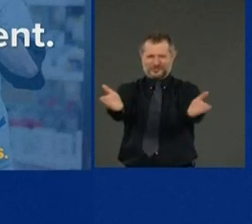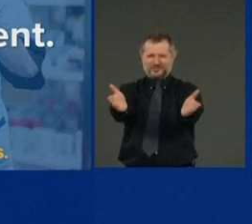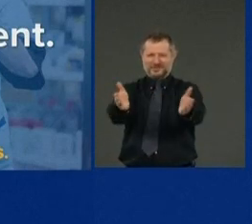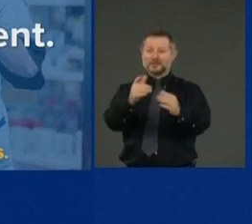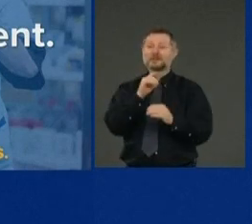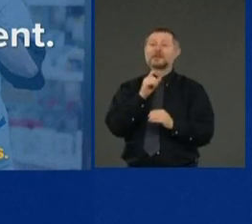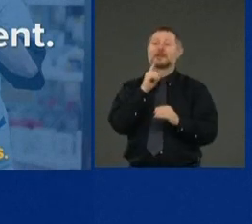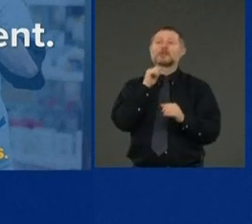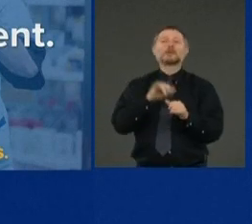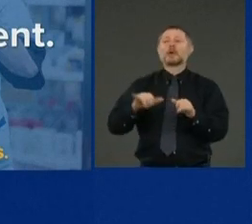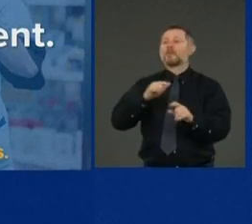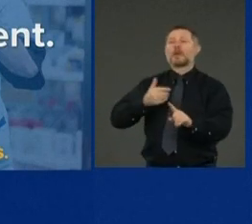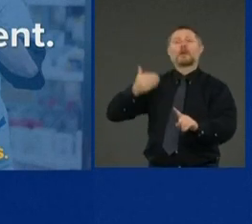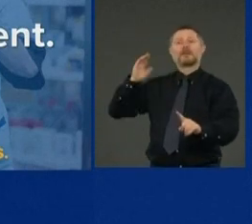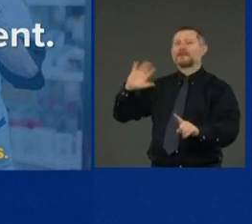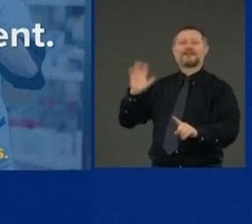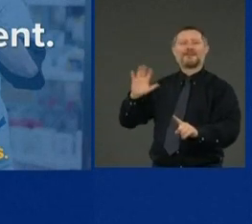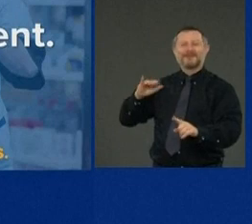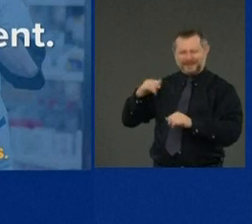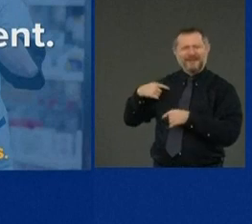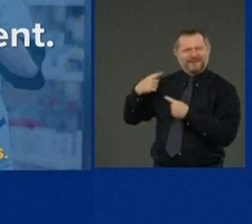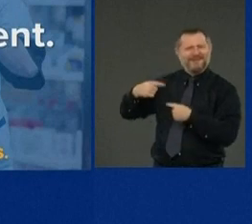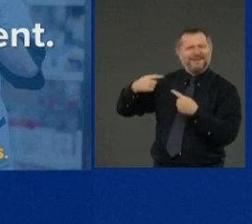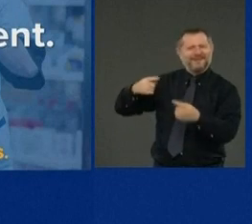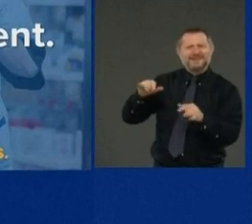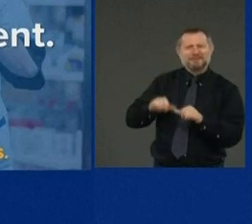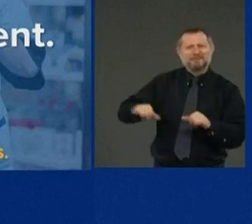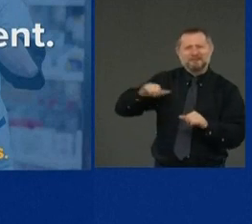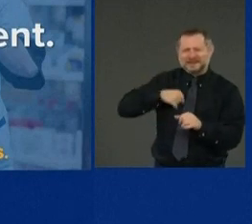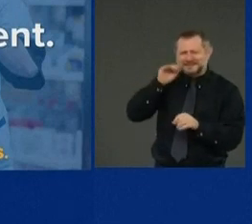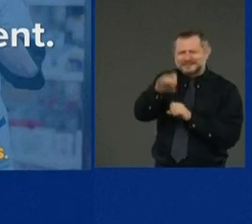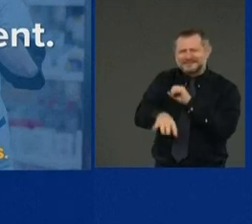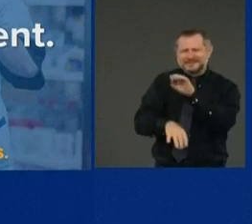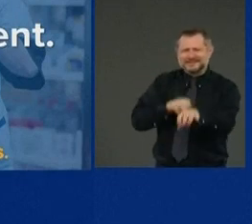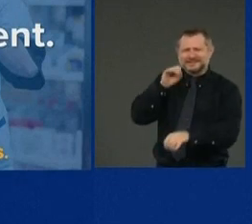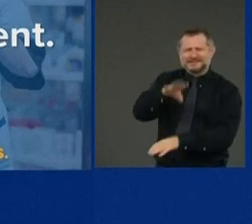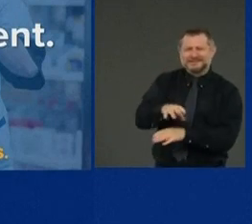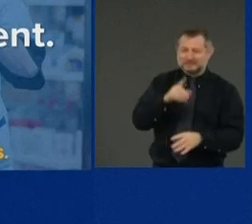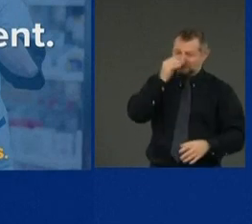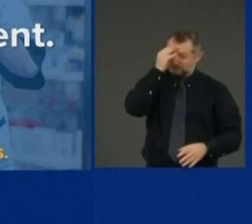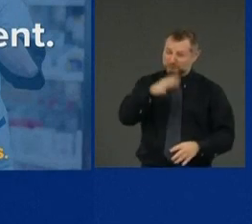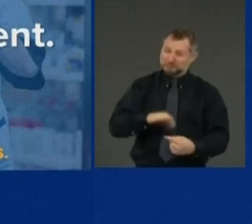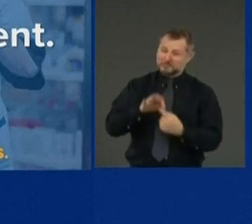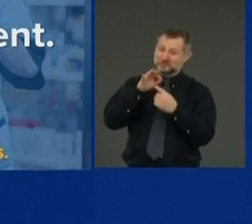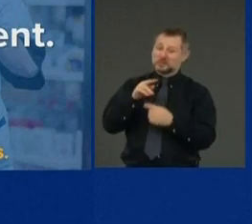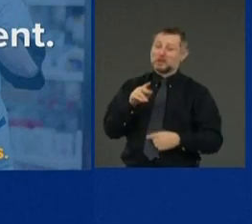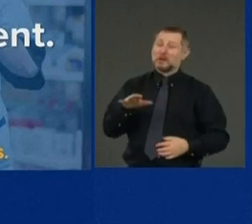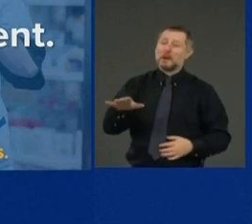determined. And people, especially New York City, Long Island,